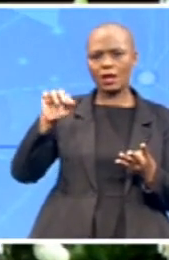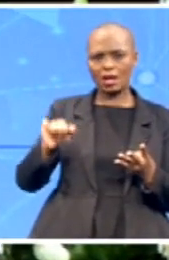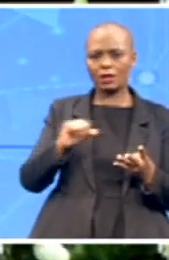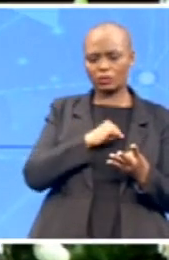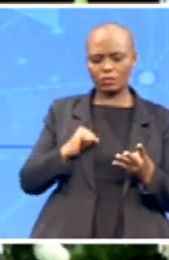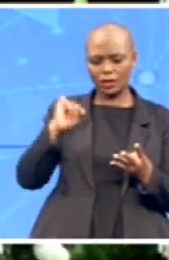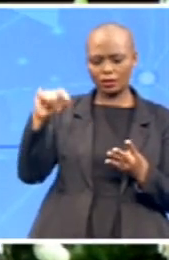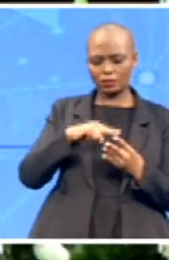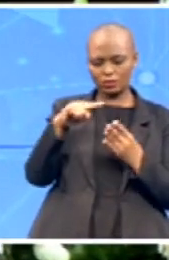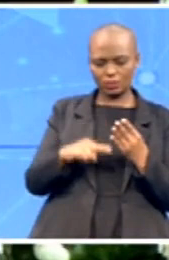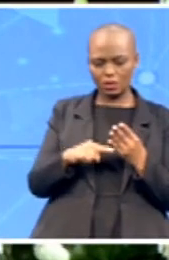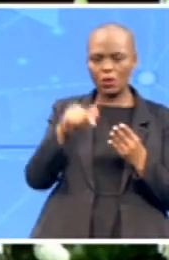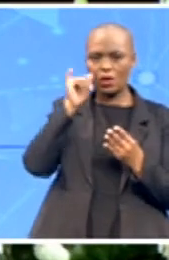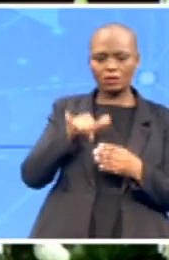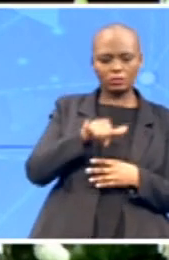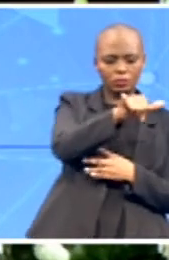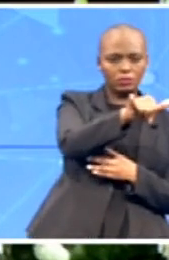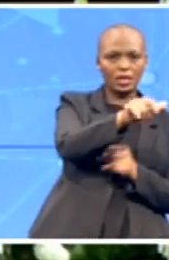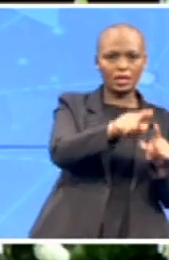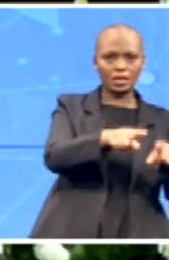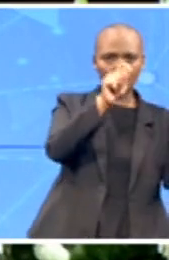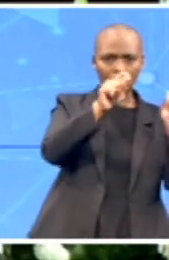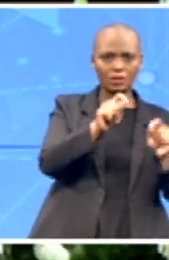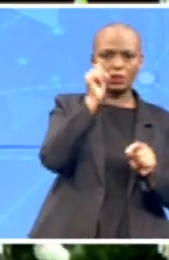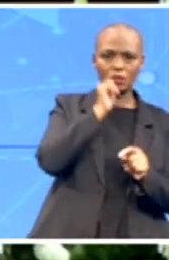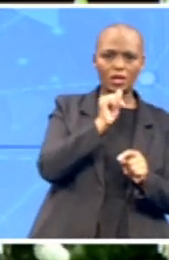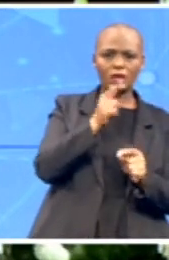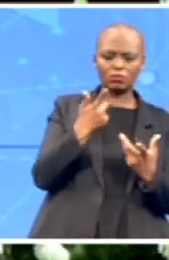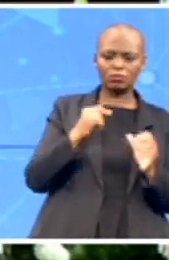Kopana, Rimetu Ubito. And we just told you, Rita Bito.